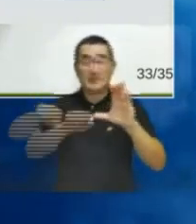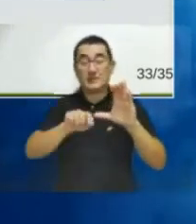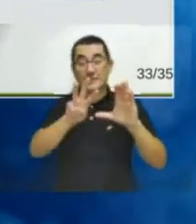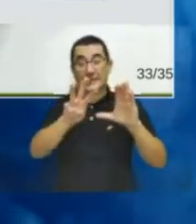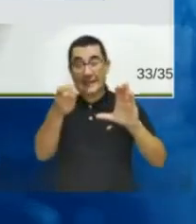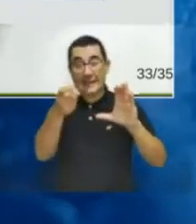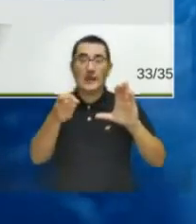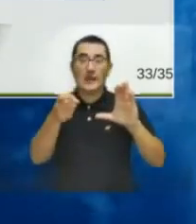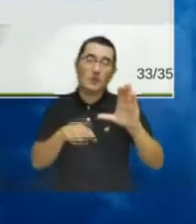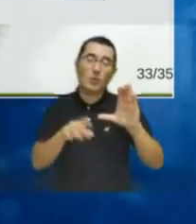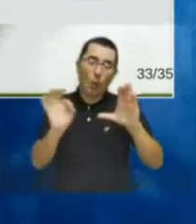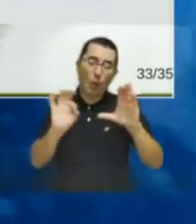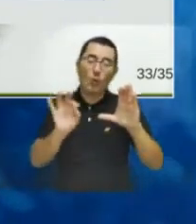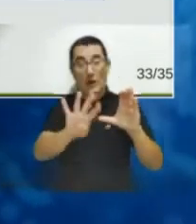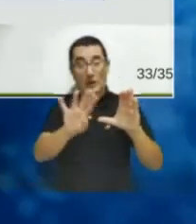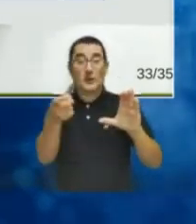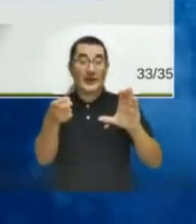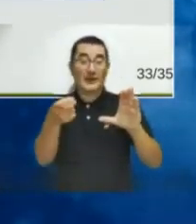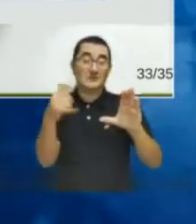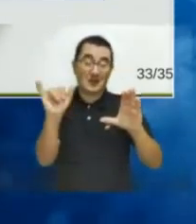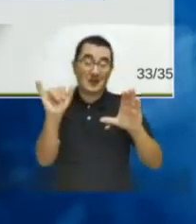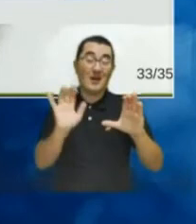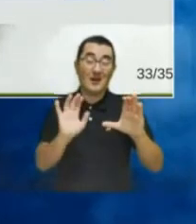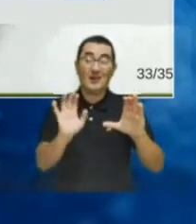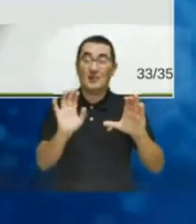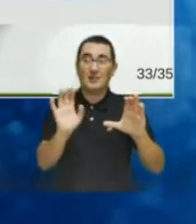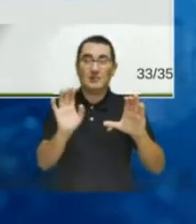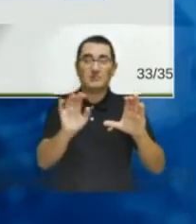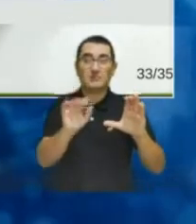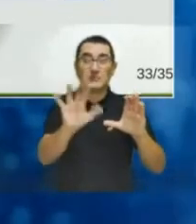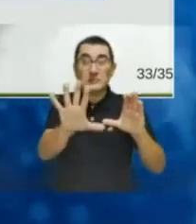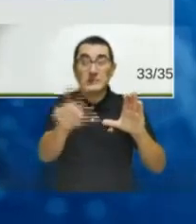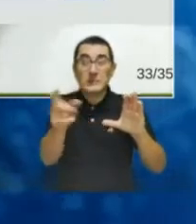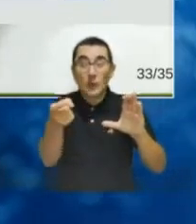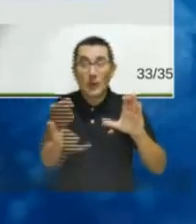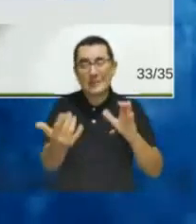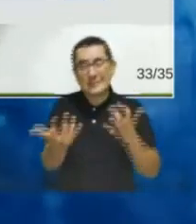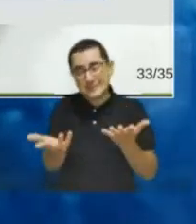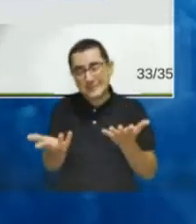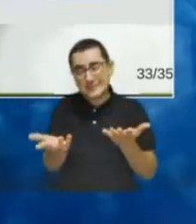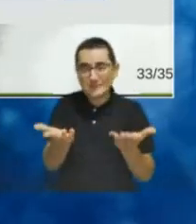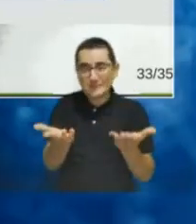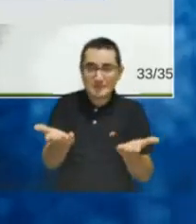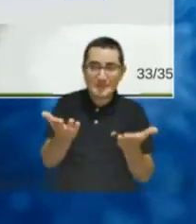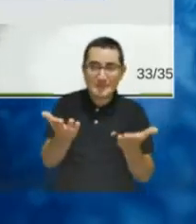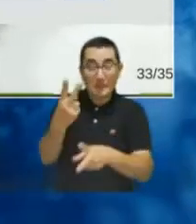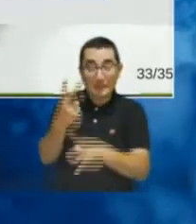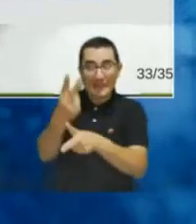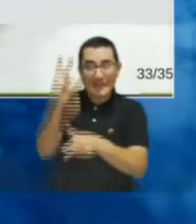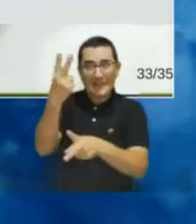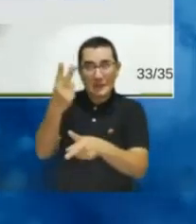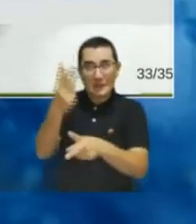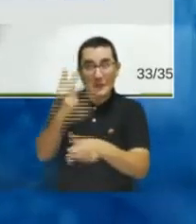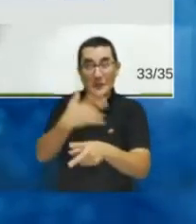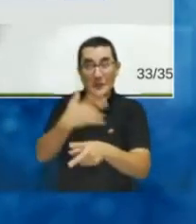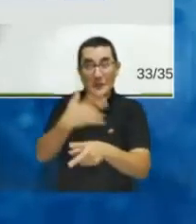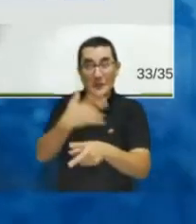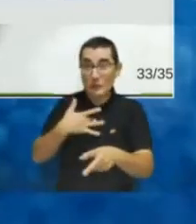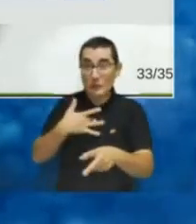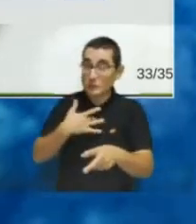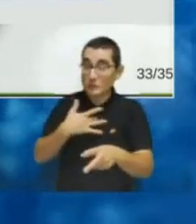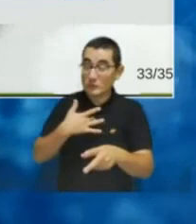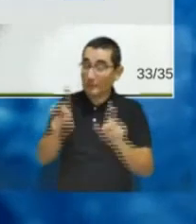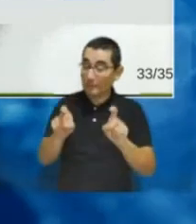3G and 4G in their use. However, they have this reservation in respect of possible risks to health. And I think this